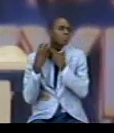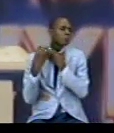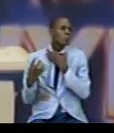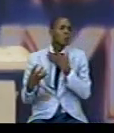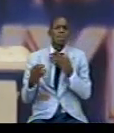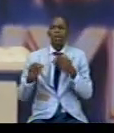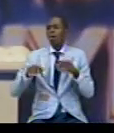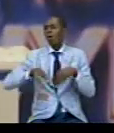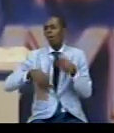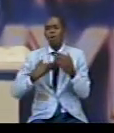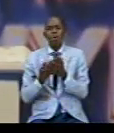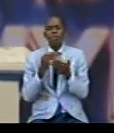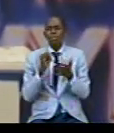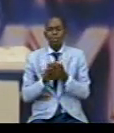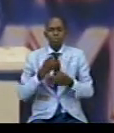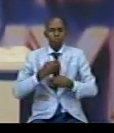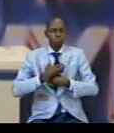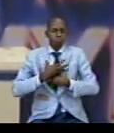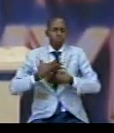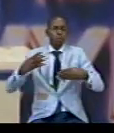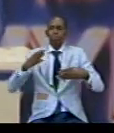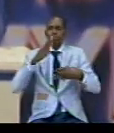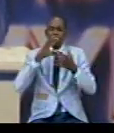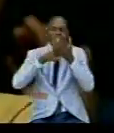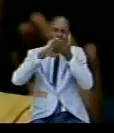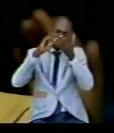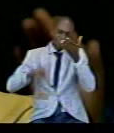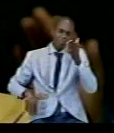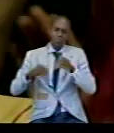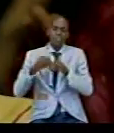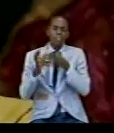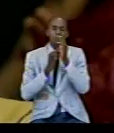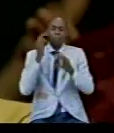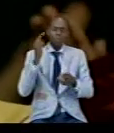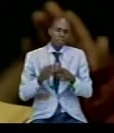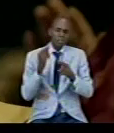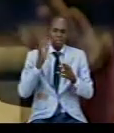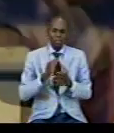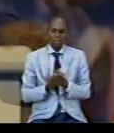I command be removed in Jesus' name.